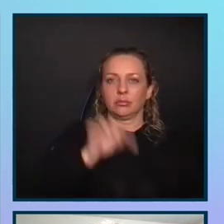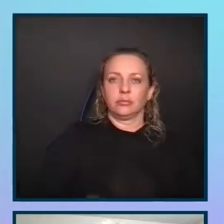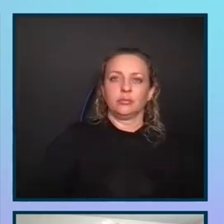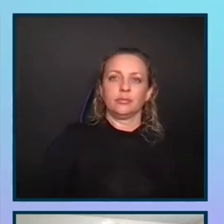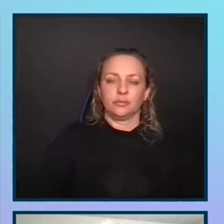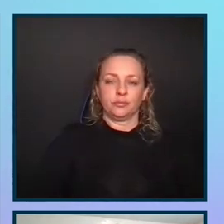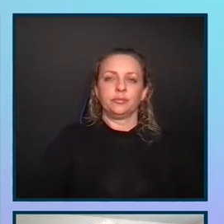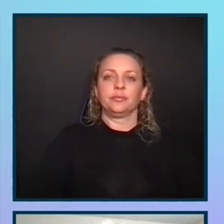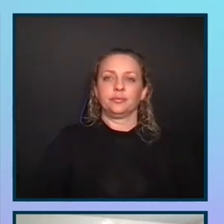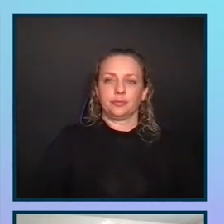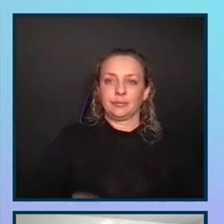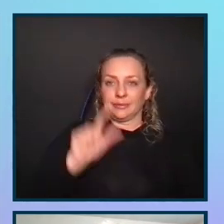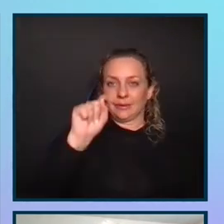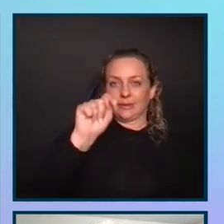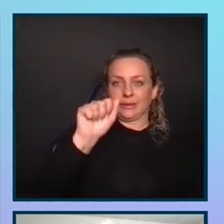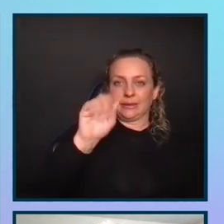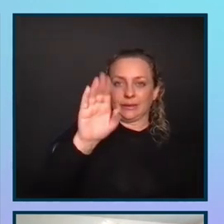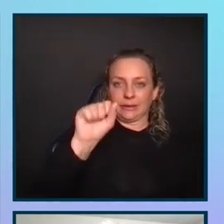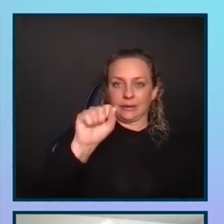Bring up my tabs.